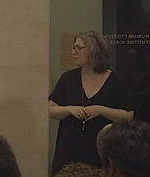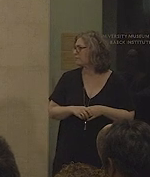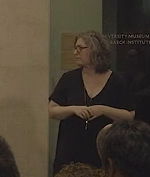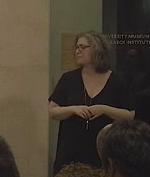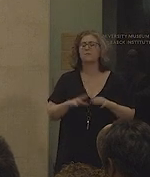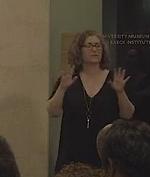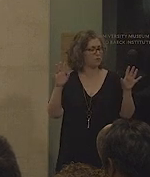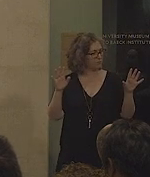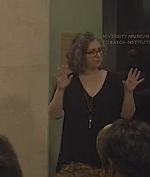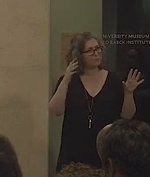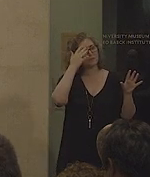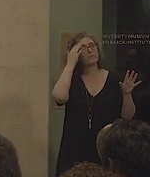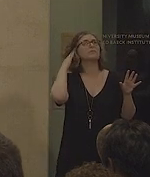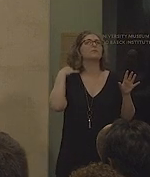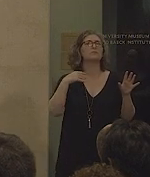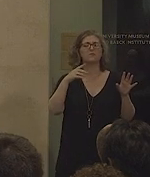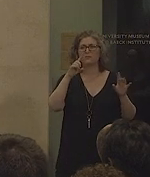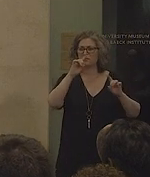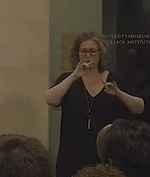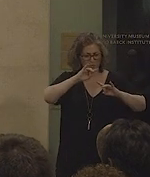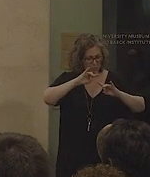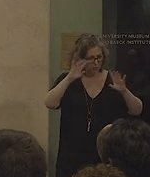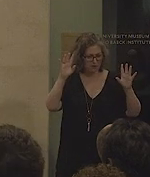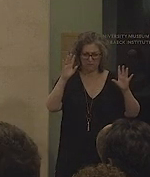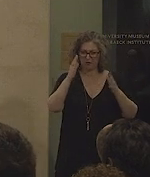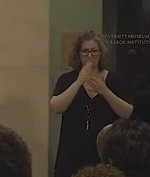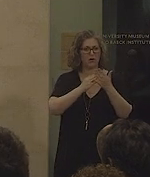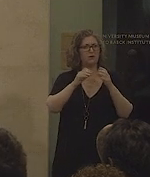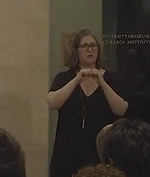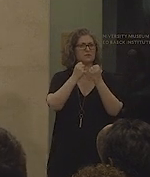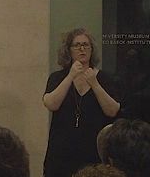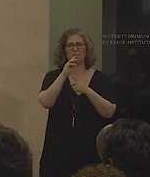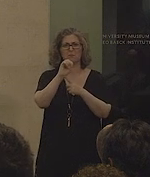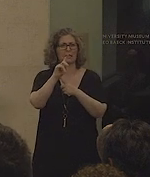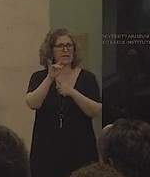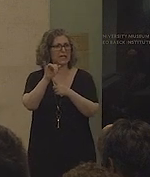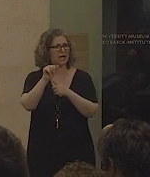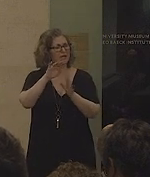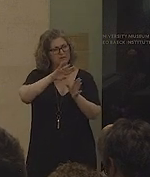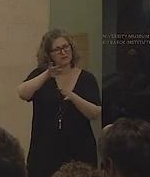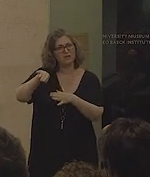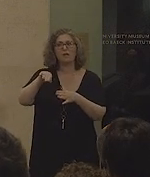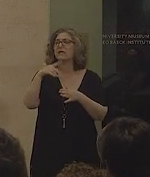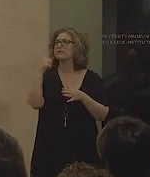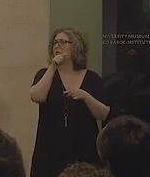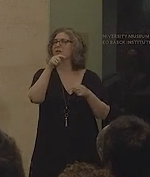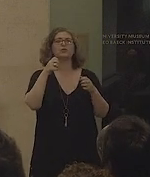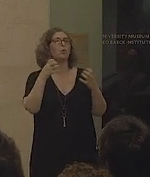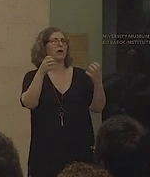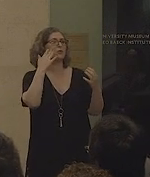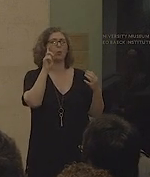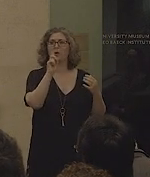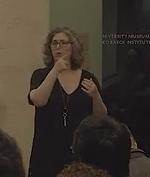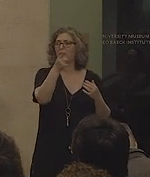spite of the vile side of social media, There's someone in this audience, and I can't see where he's